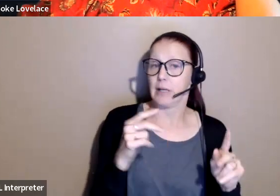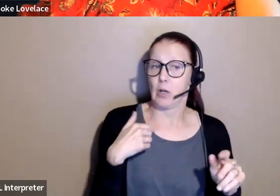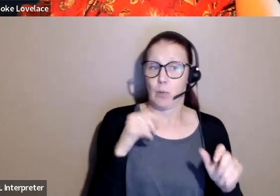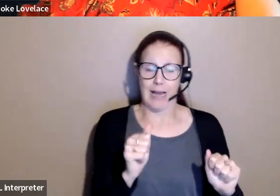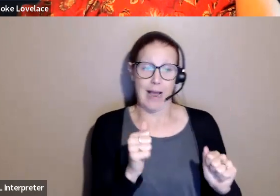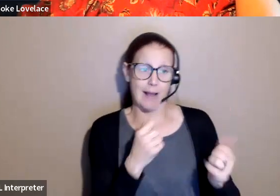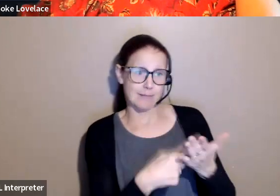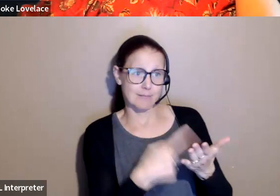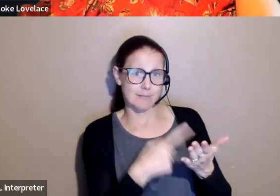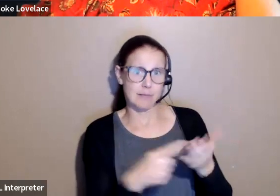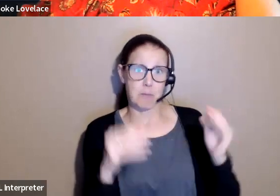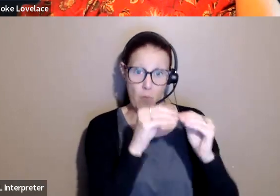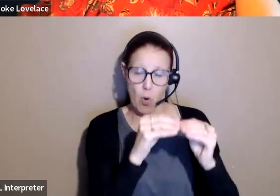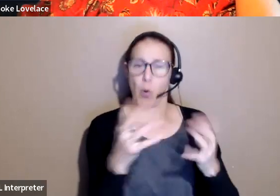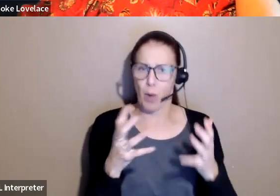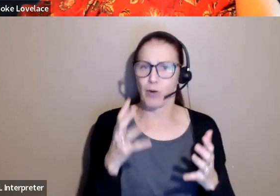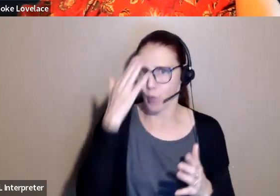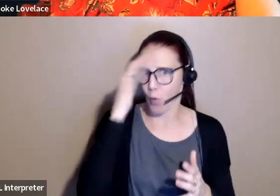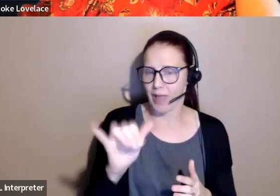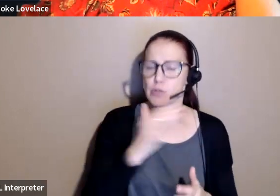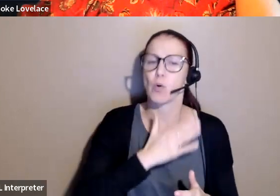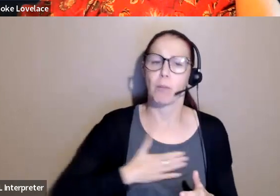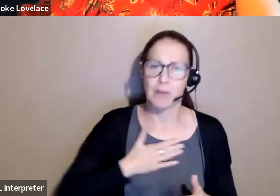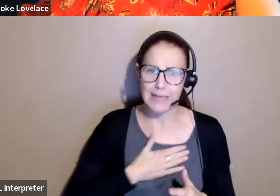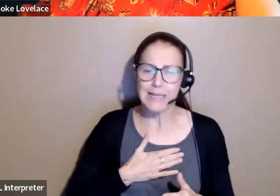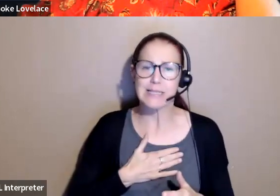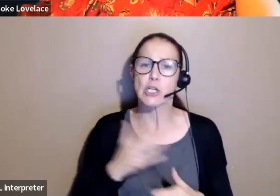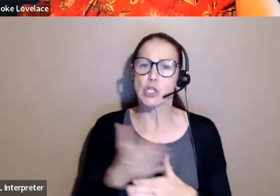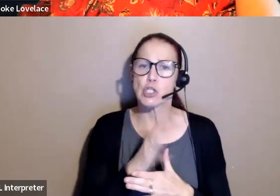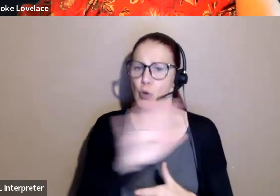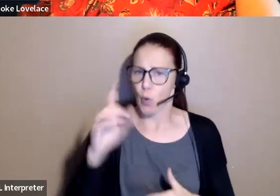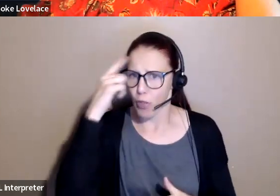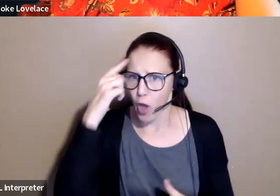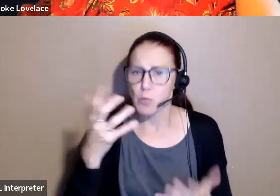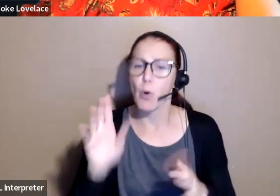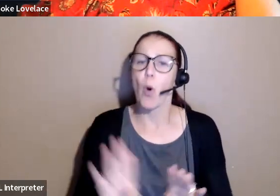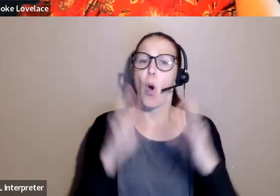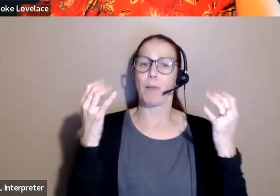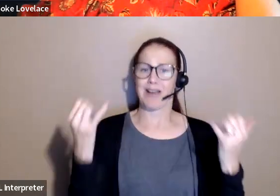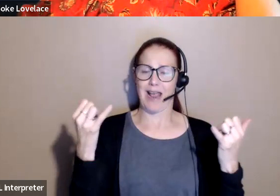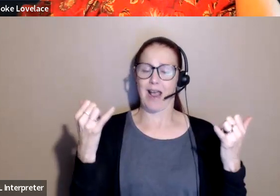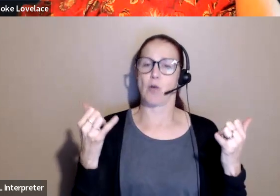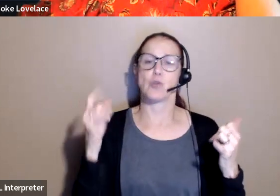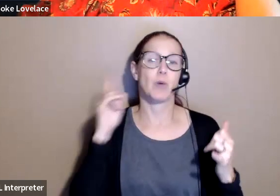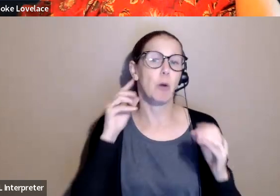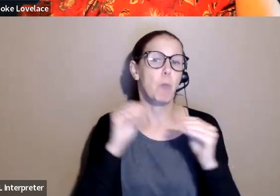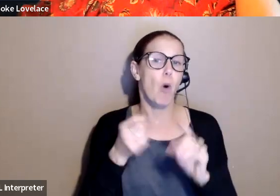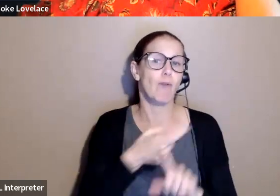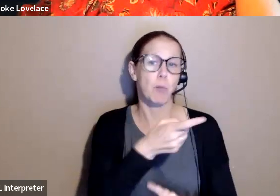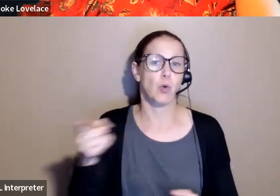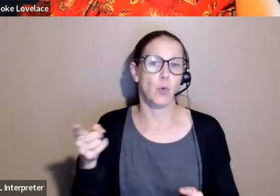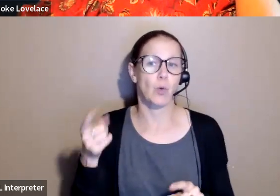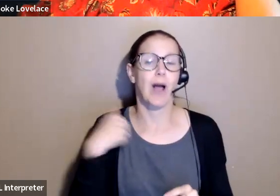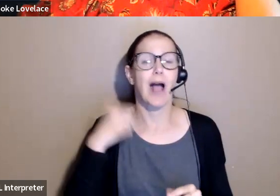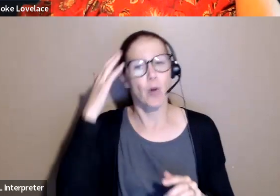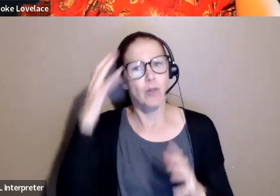to too. We want to hear about that. So please share your thoughts, and we want to open it up today too to hear more from you. And I know there's a